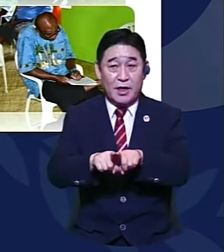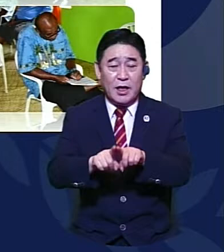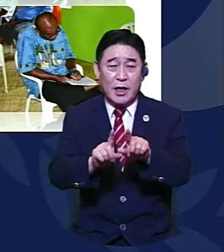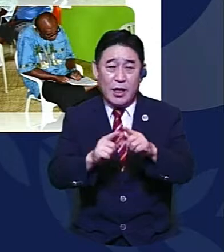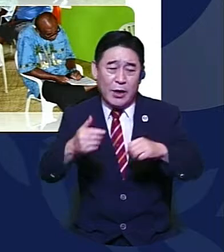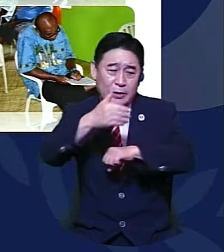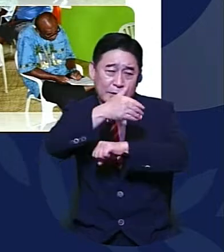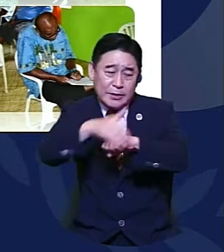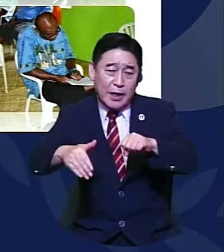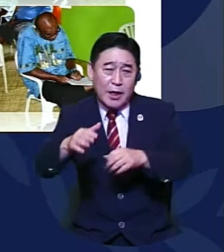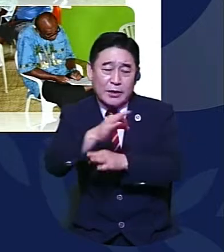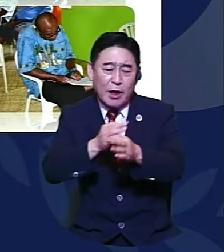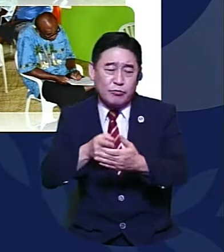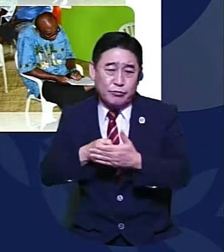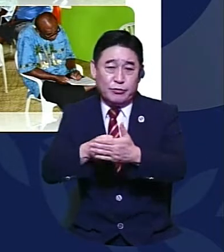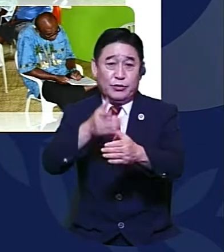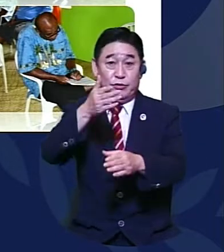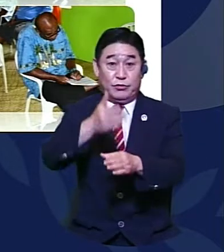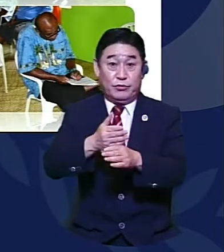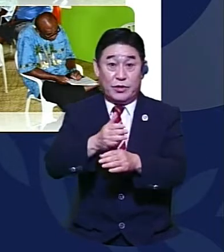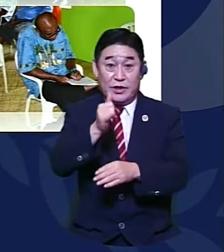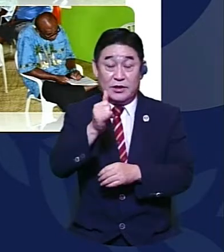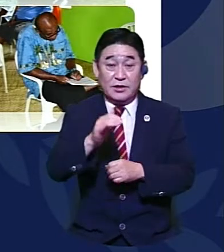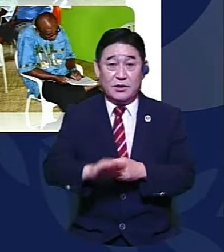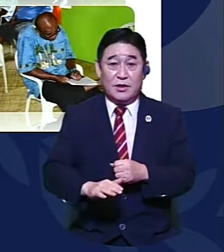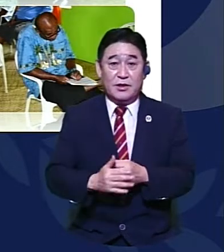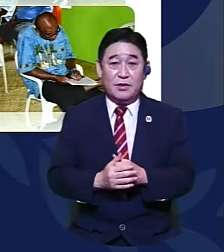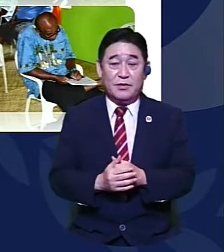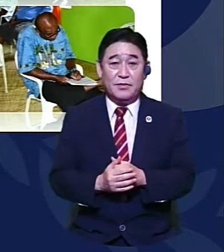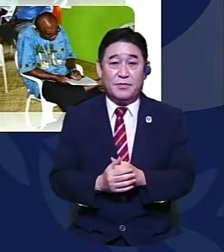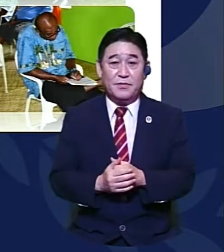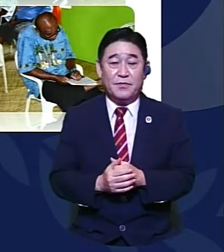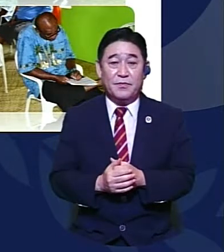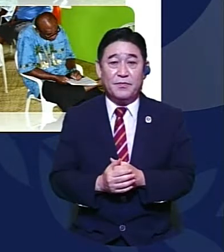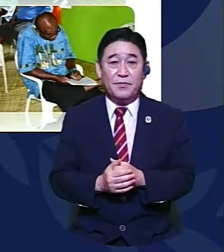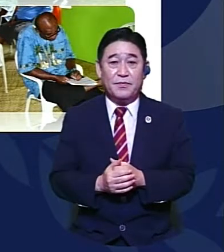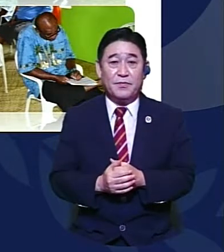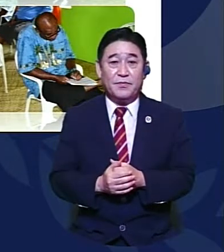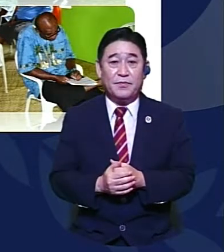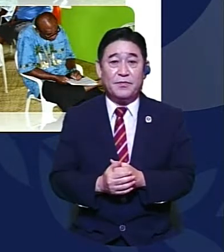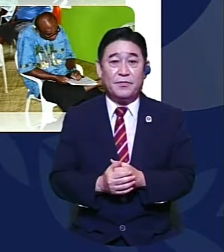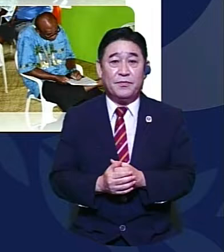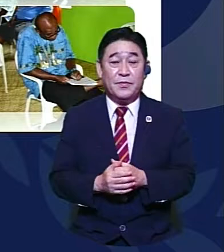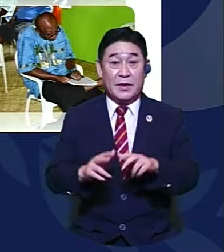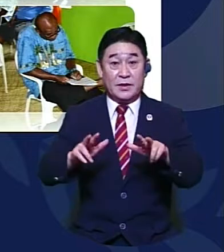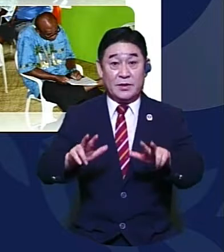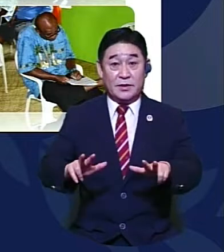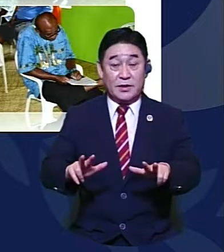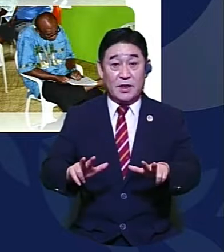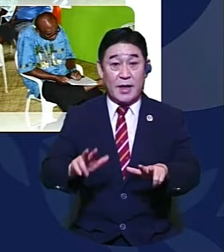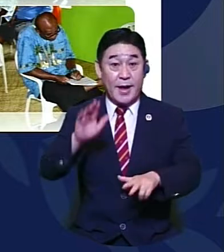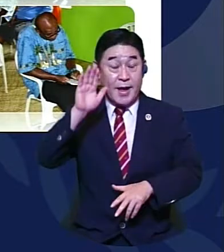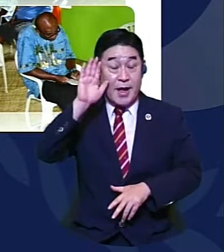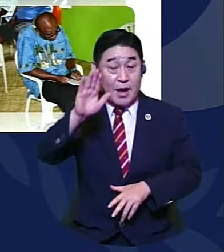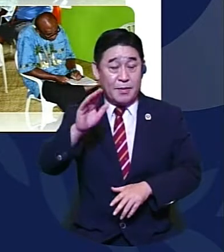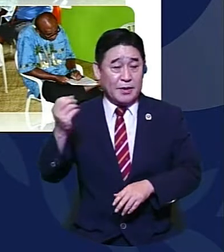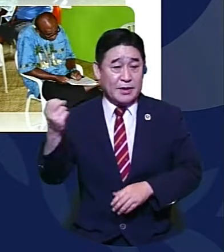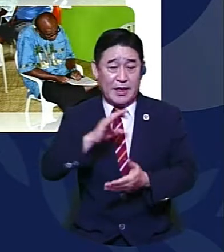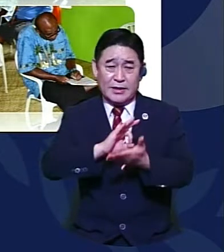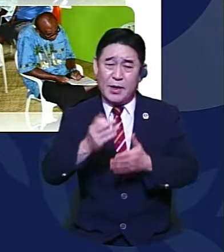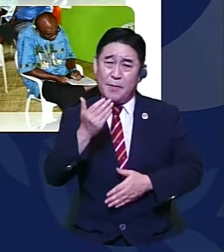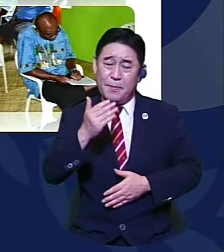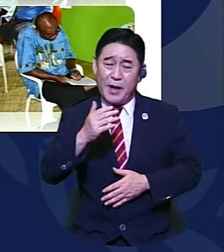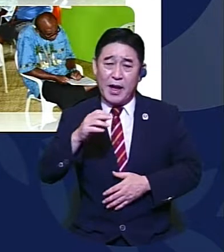areas. GDGI does not do that much on renewable energy with KOICA. We'd love to do more, but we have one project